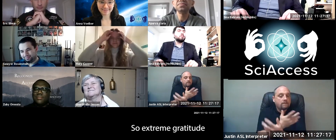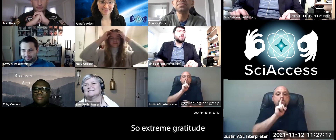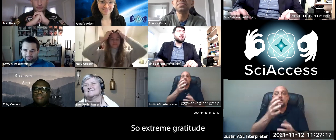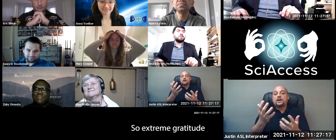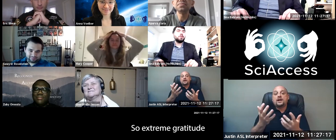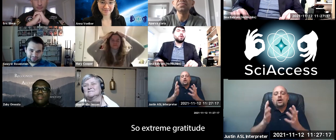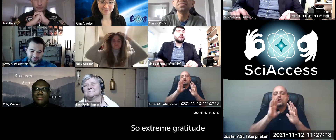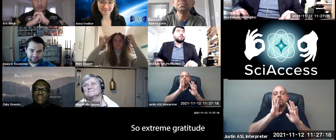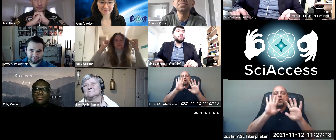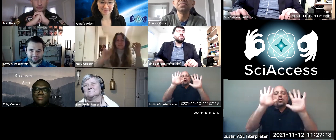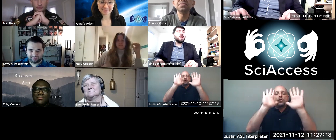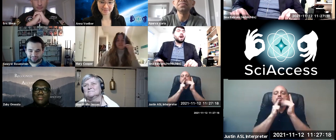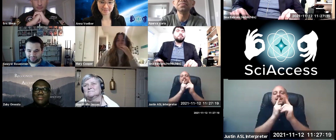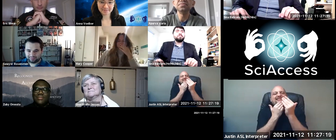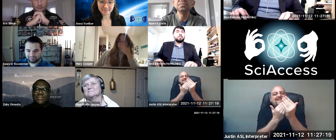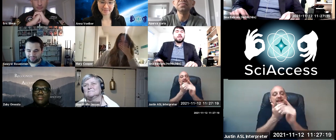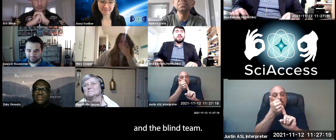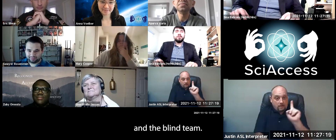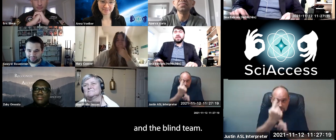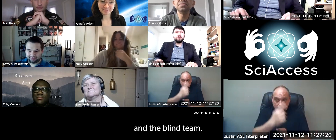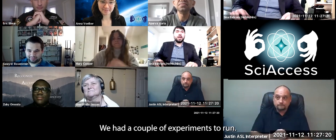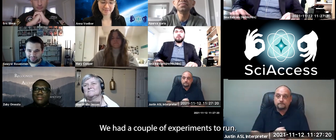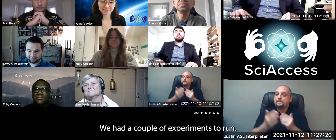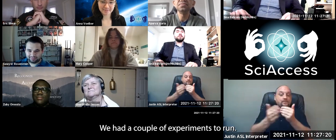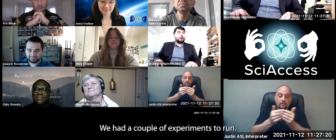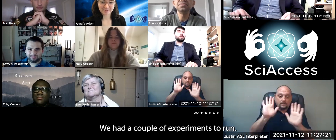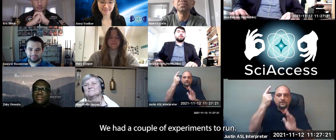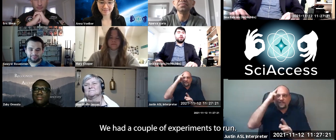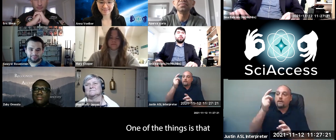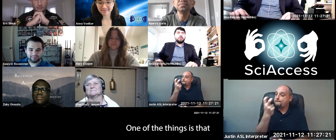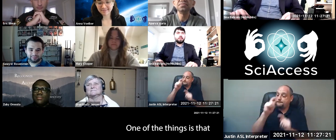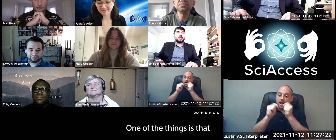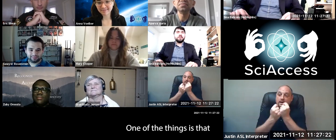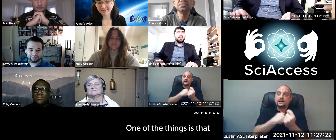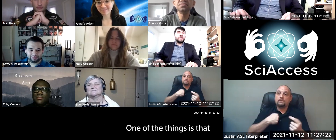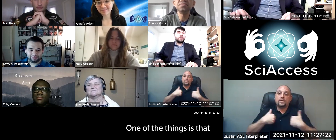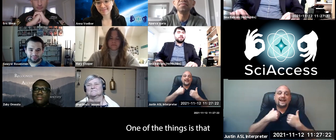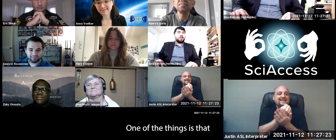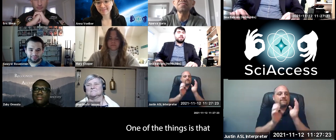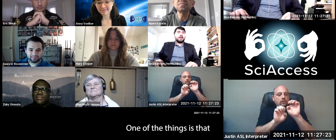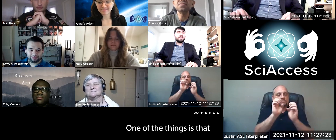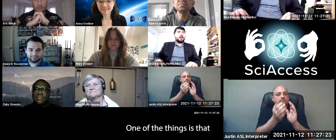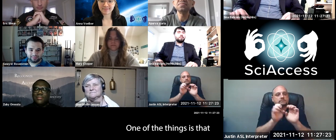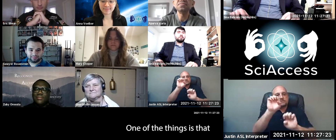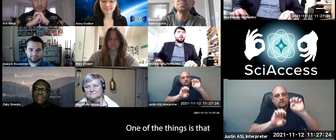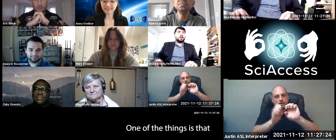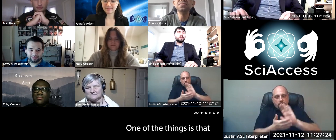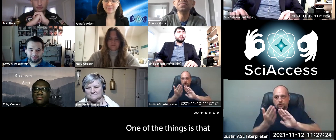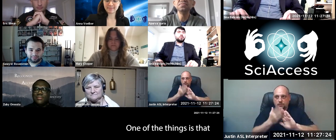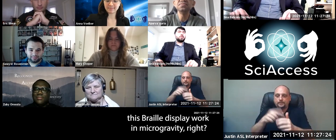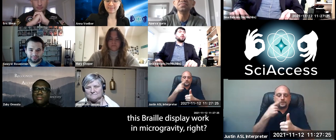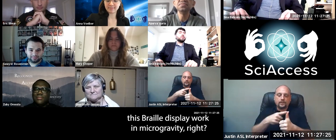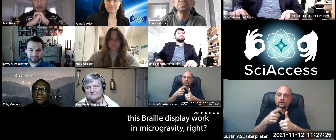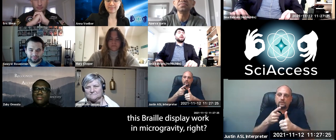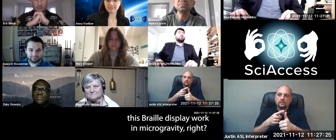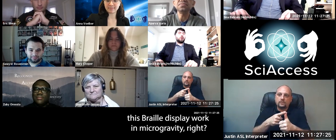So extreme gratitude. In the blind team, we had a couple of experiments to run. One of the things is that